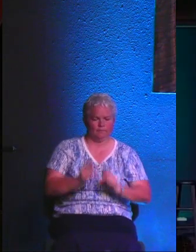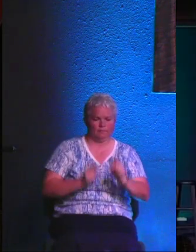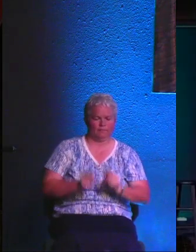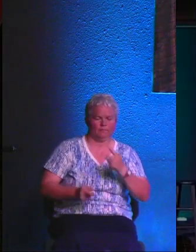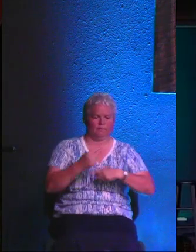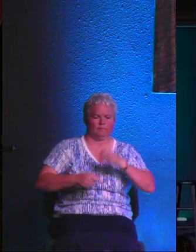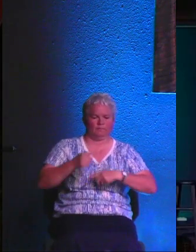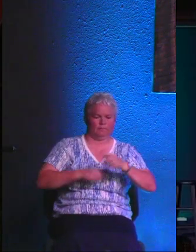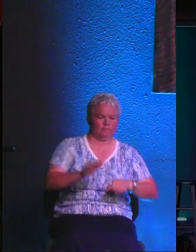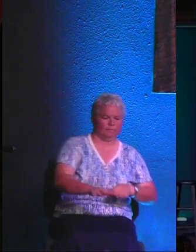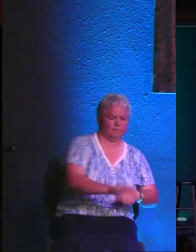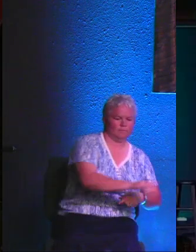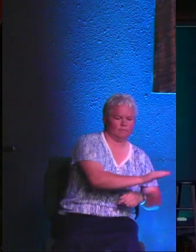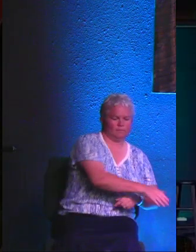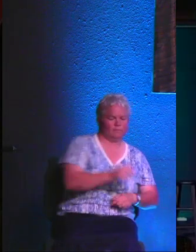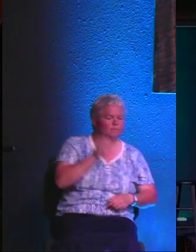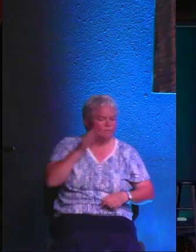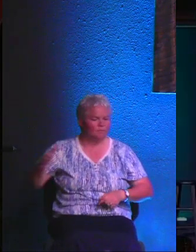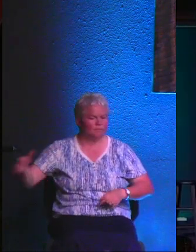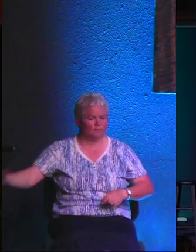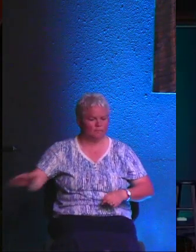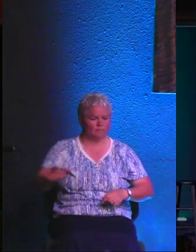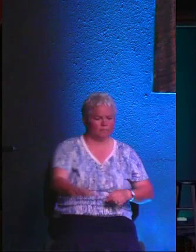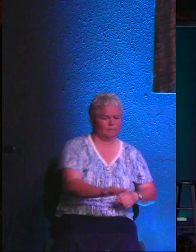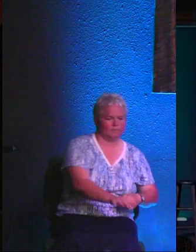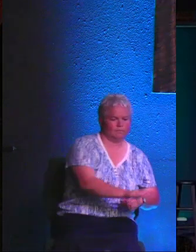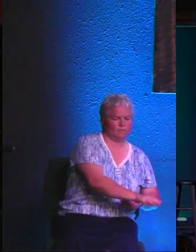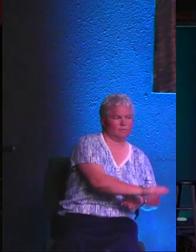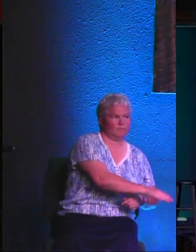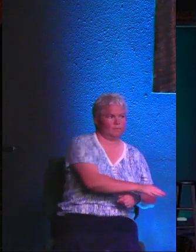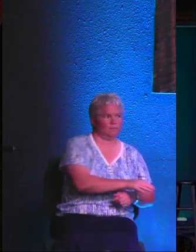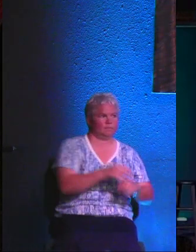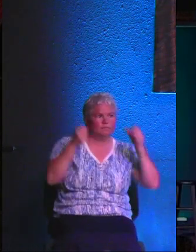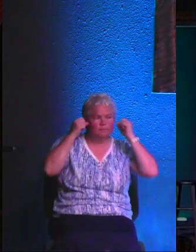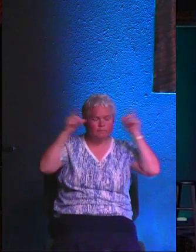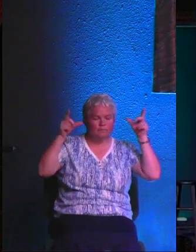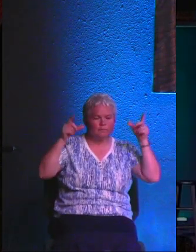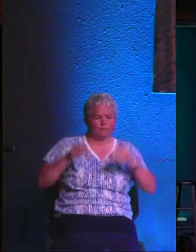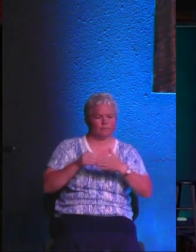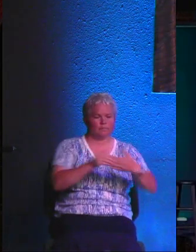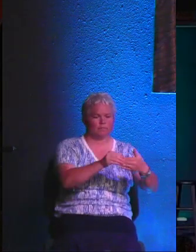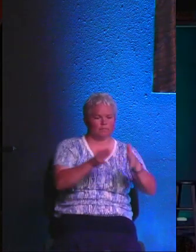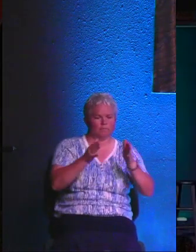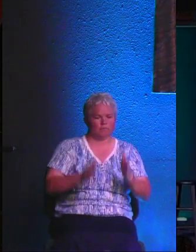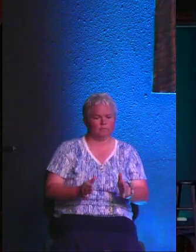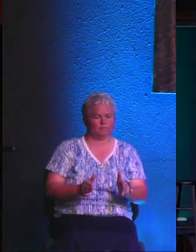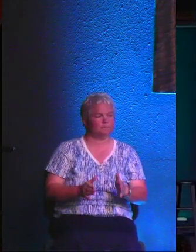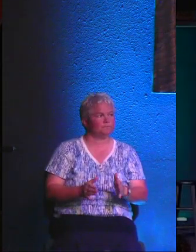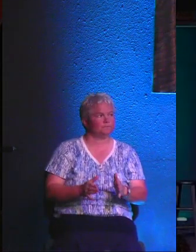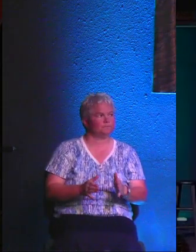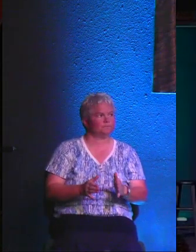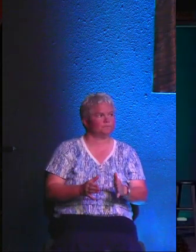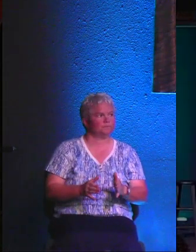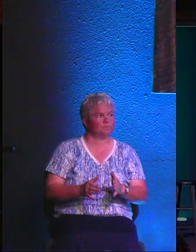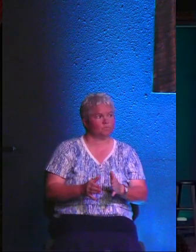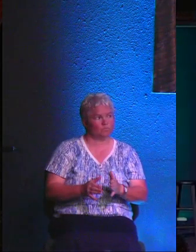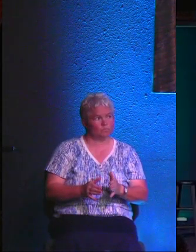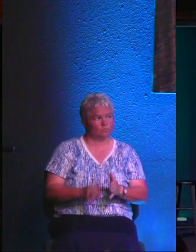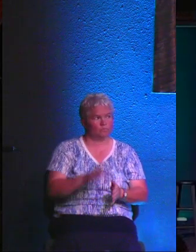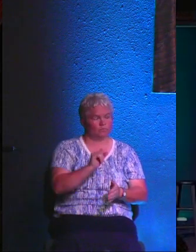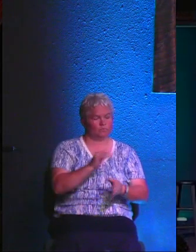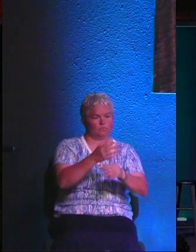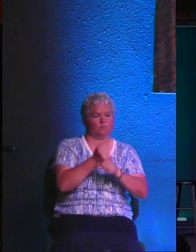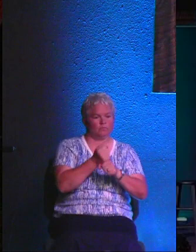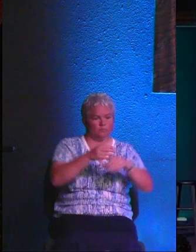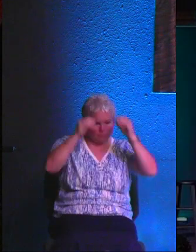to come. If you got kids or grandkids, get them here. It's gonna be awesome. The leadership is totally cool. I